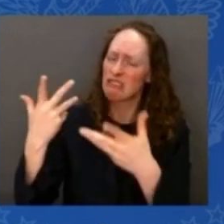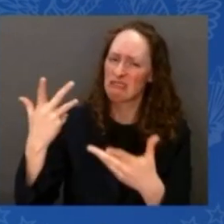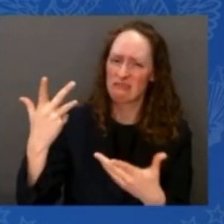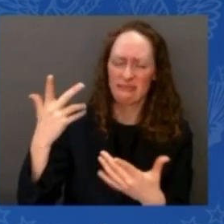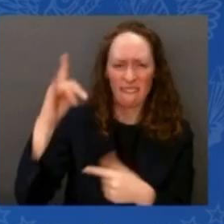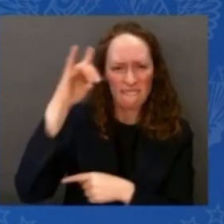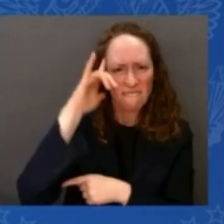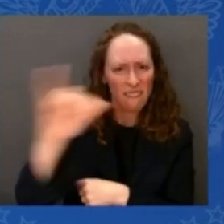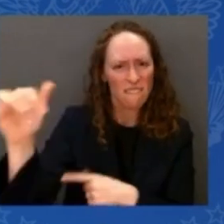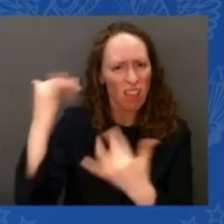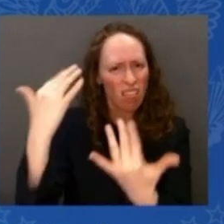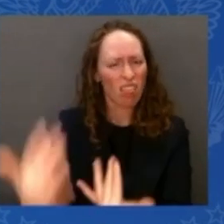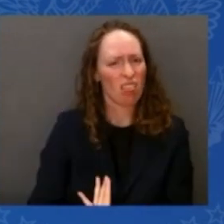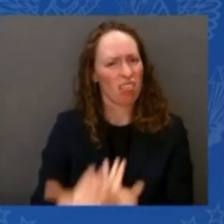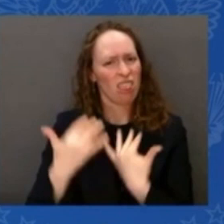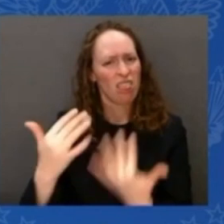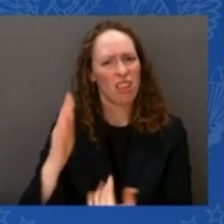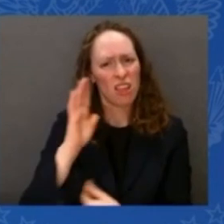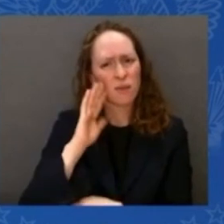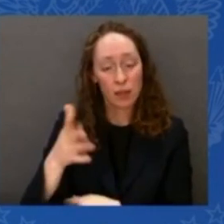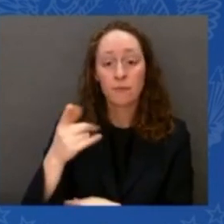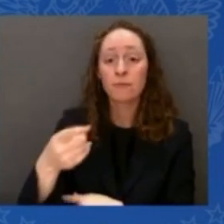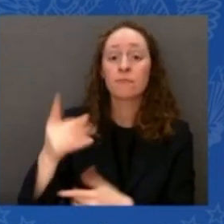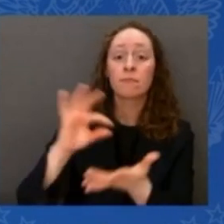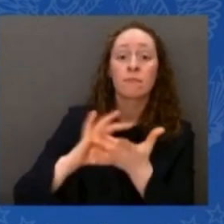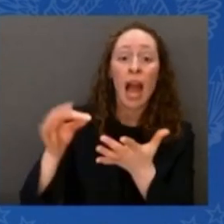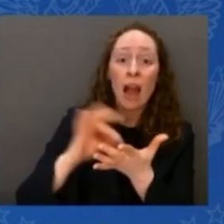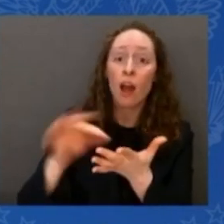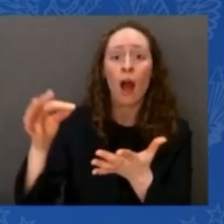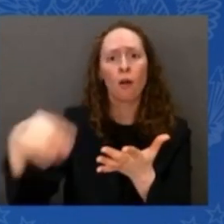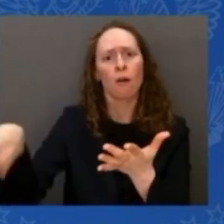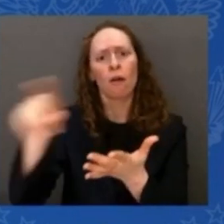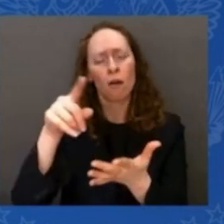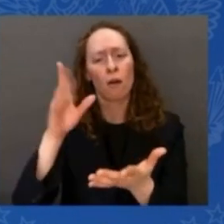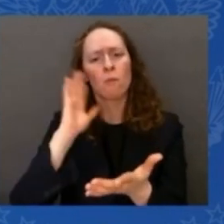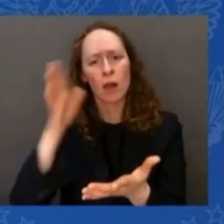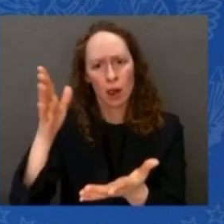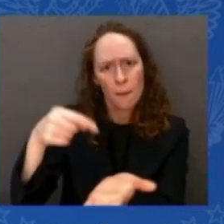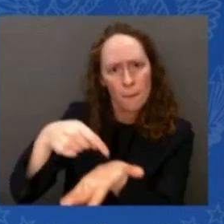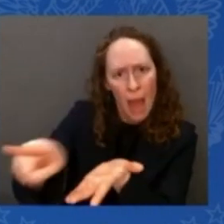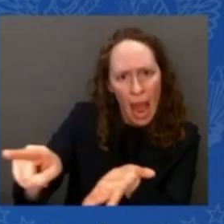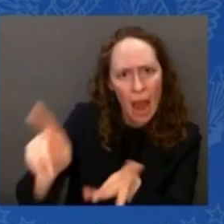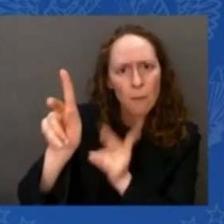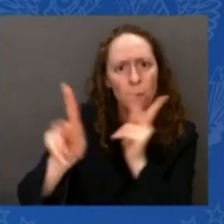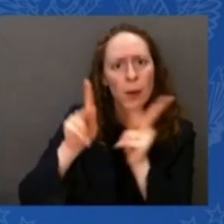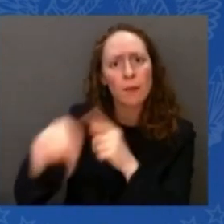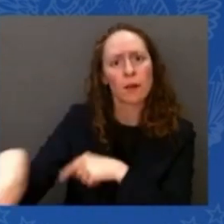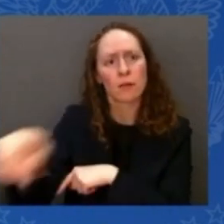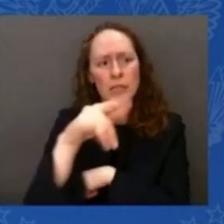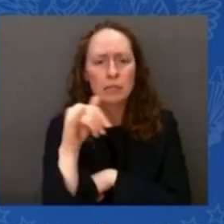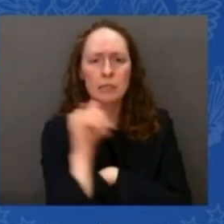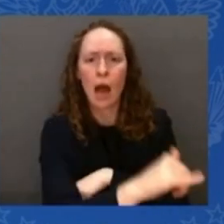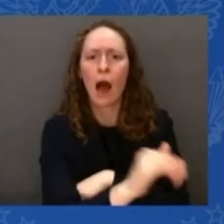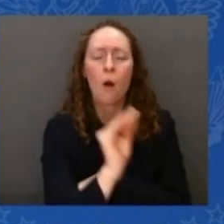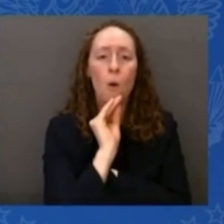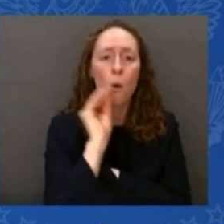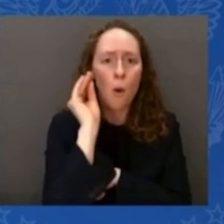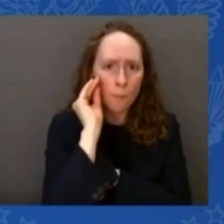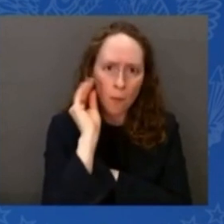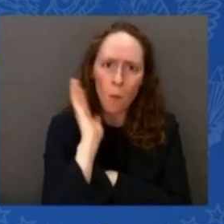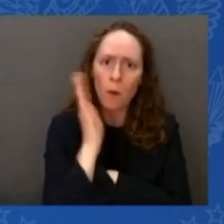Cut Medicaid, and the quality of care in nursing homes goes down because the help goes down, the salaries go